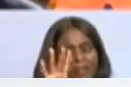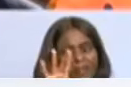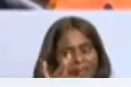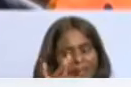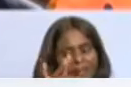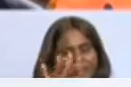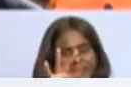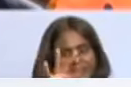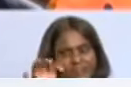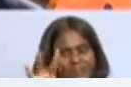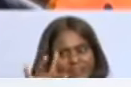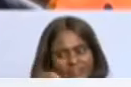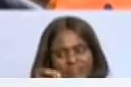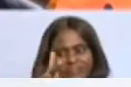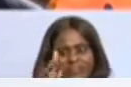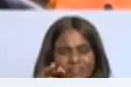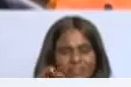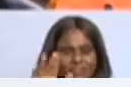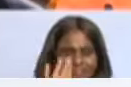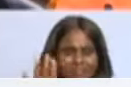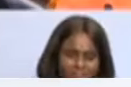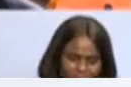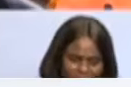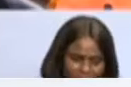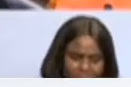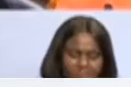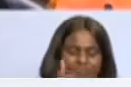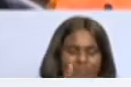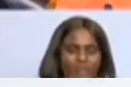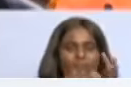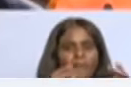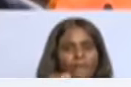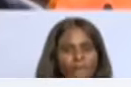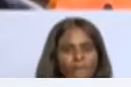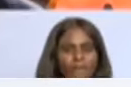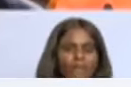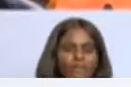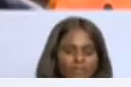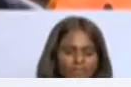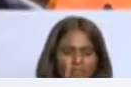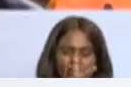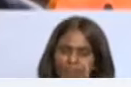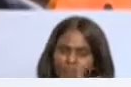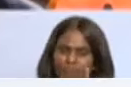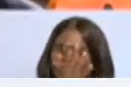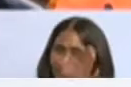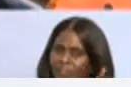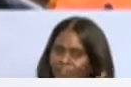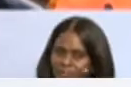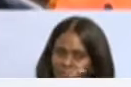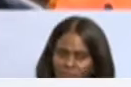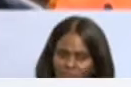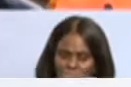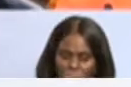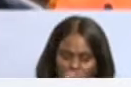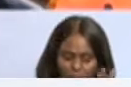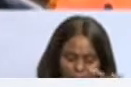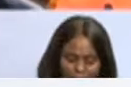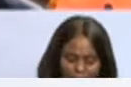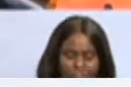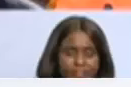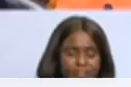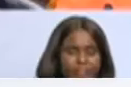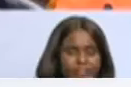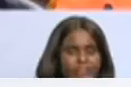2,980 kilometers of feeder roads were rehabilitated and maintained by local authorities throughout the